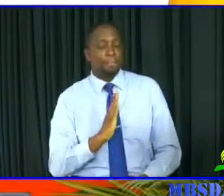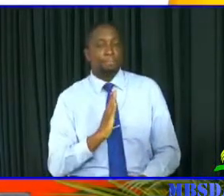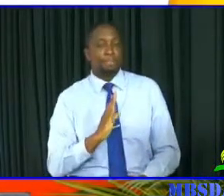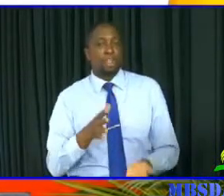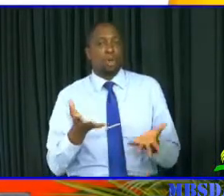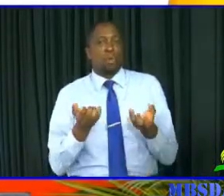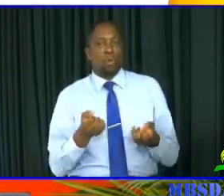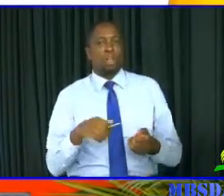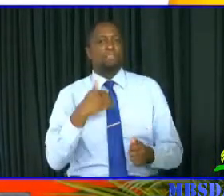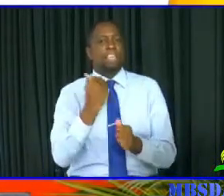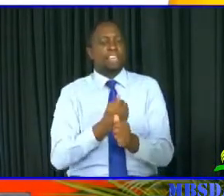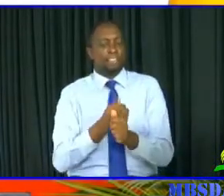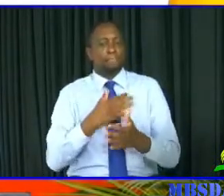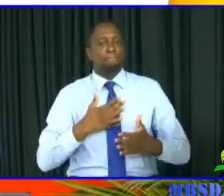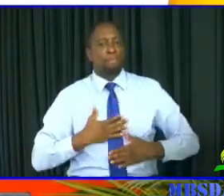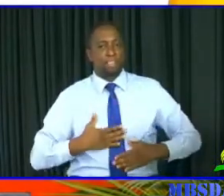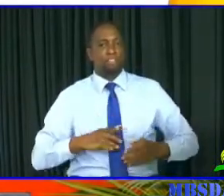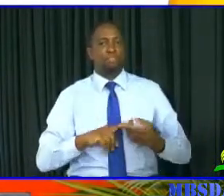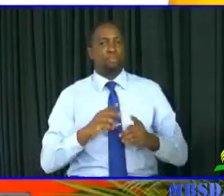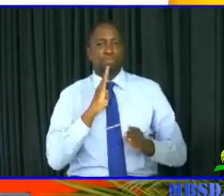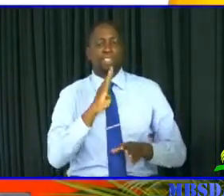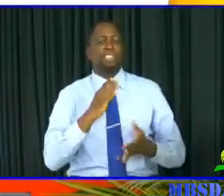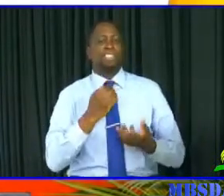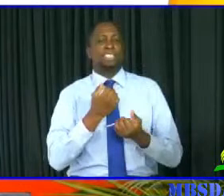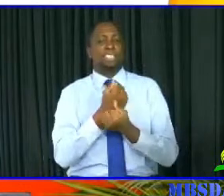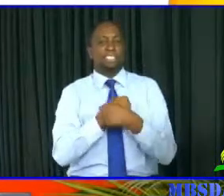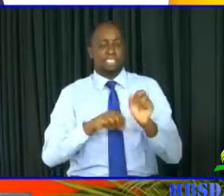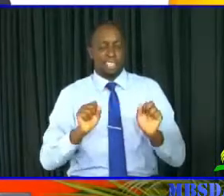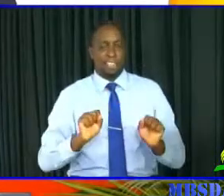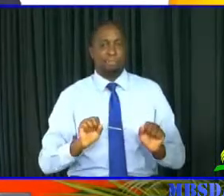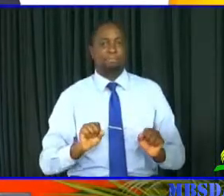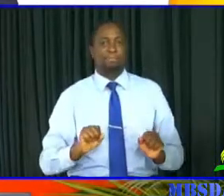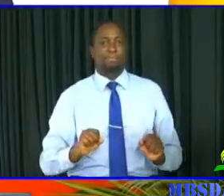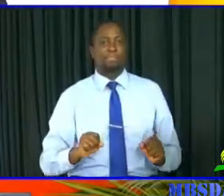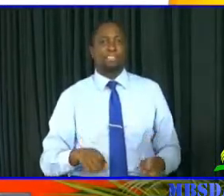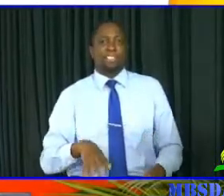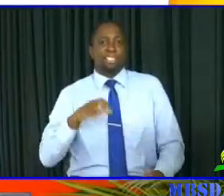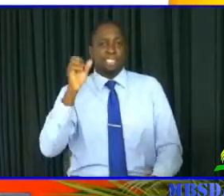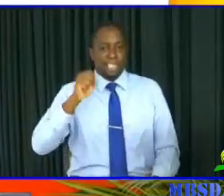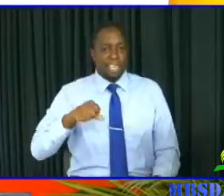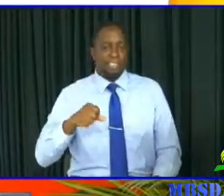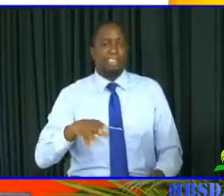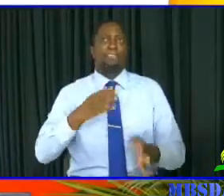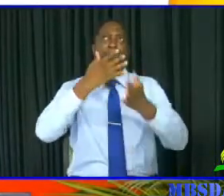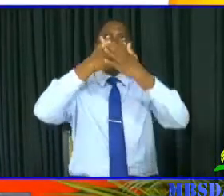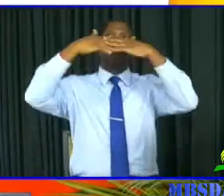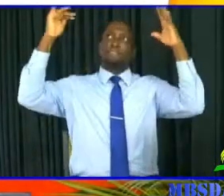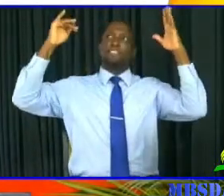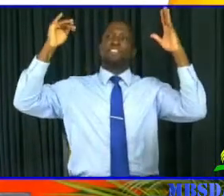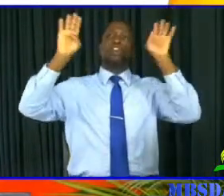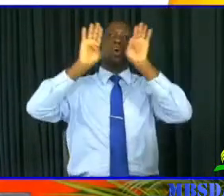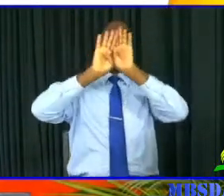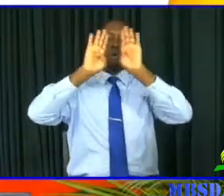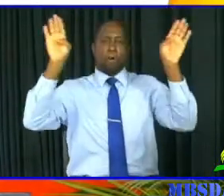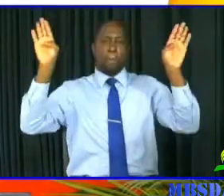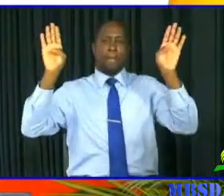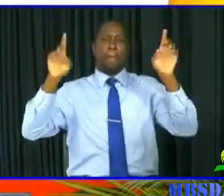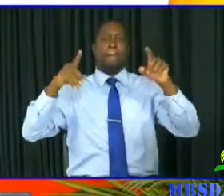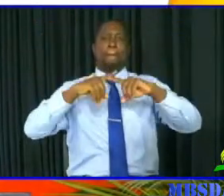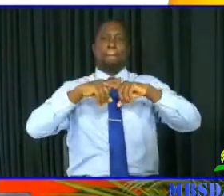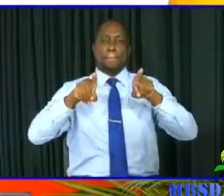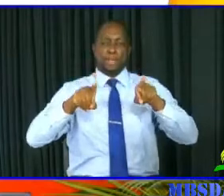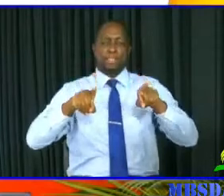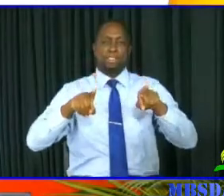God wants everybody to be saved. There are open borders, but tight security. He's